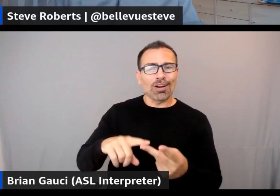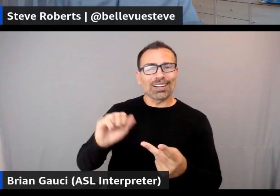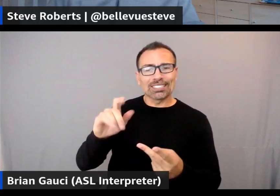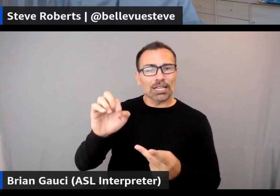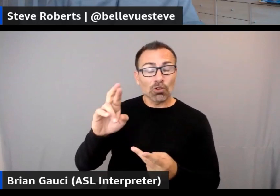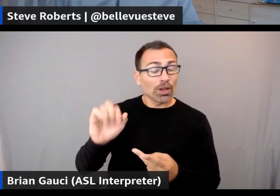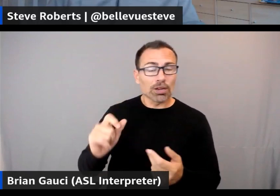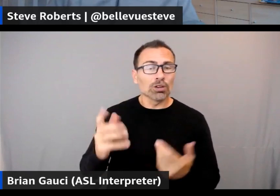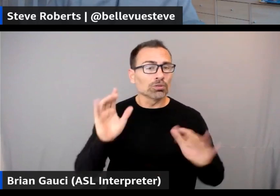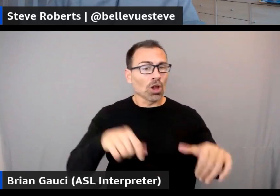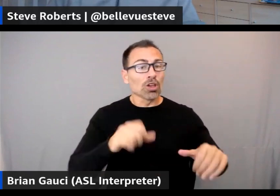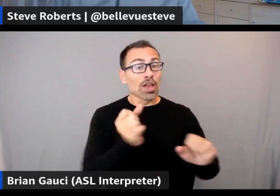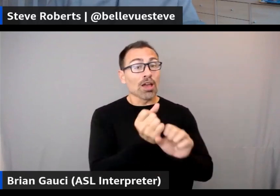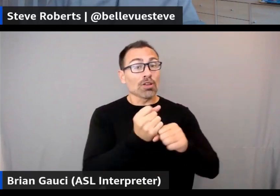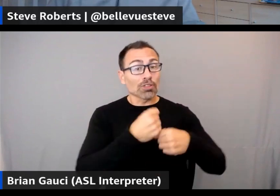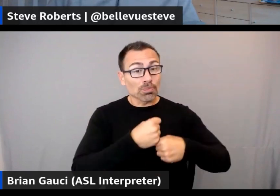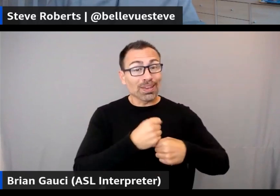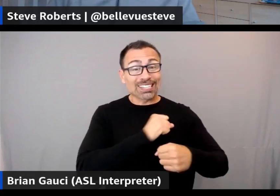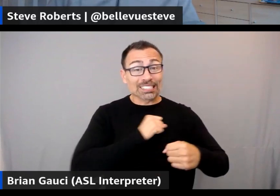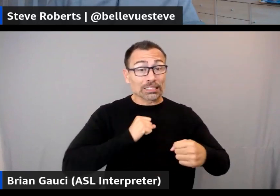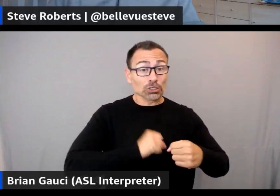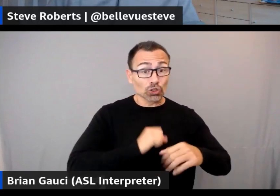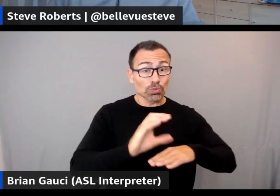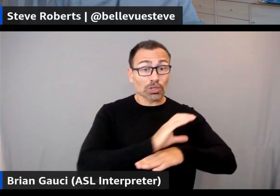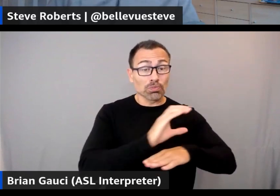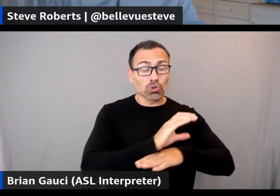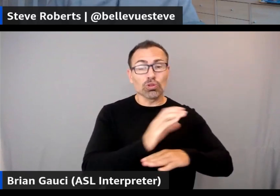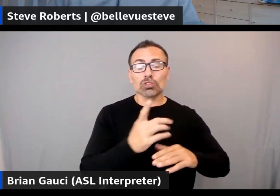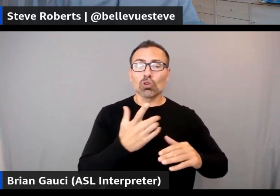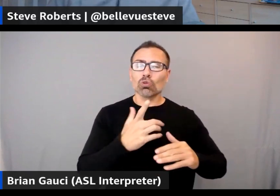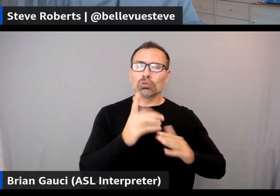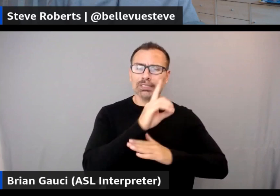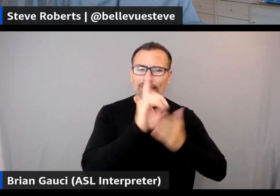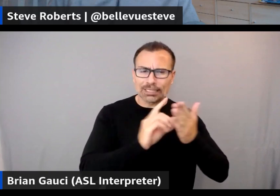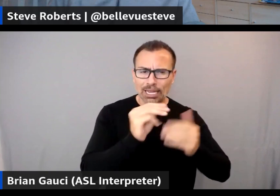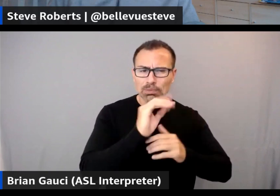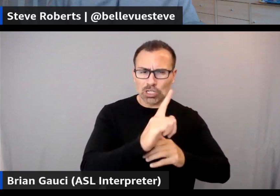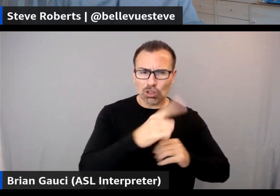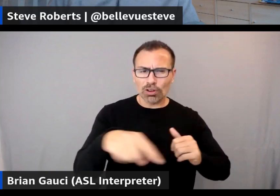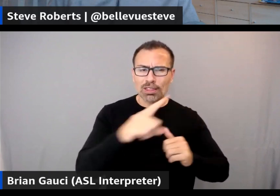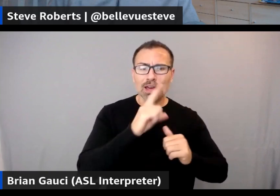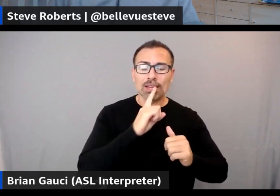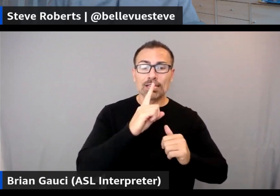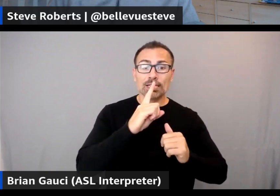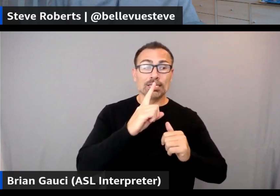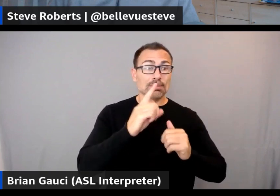machine learning processor that is purposely built for doing these complex